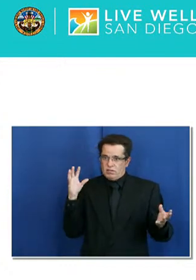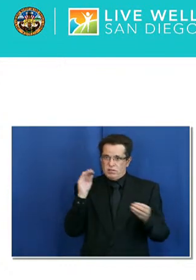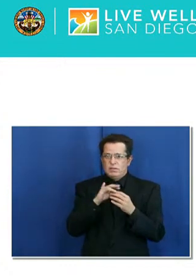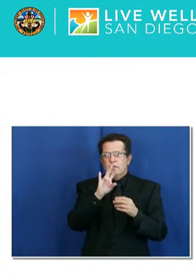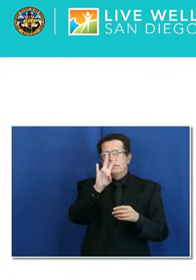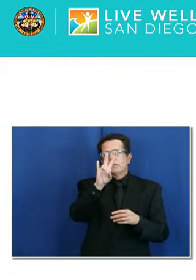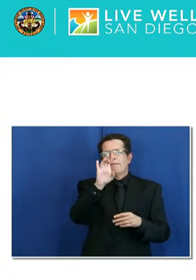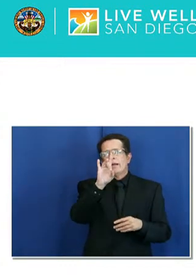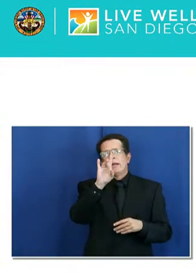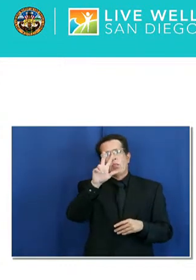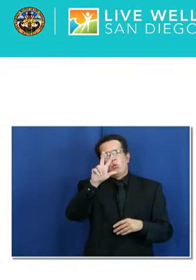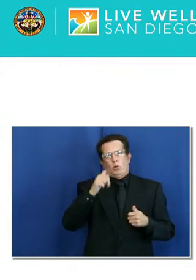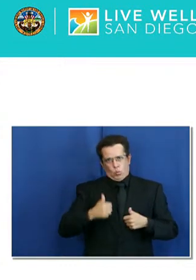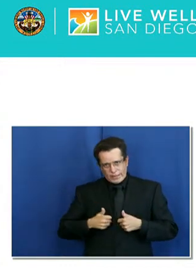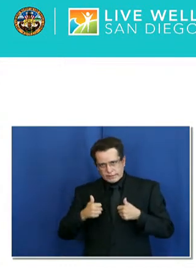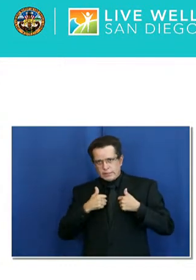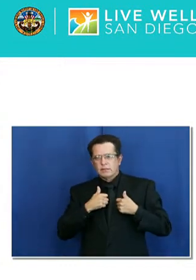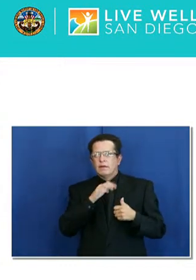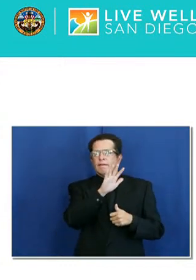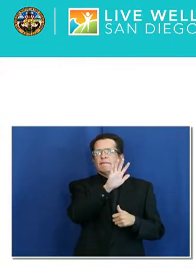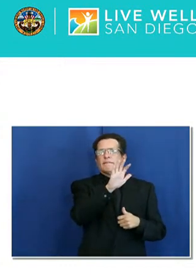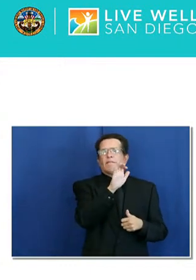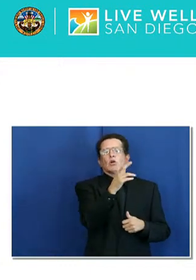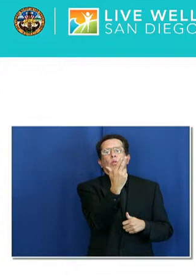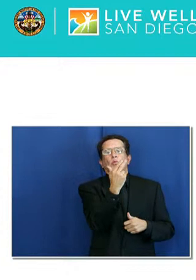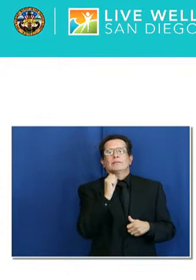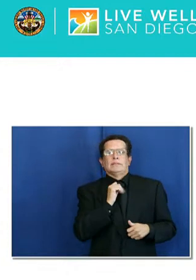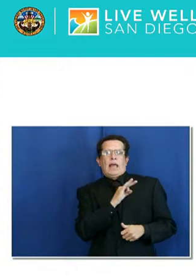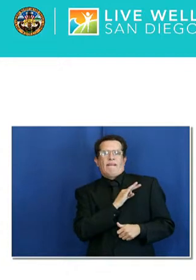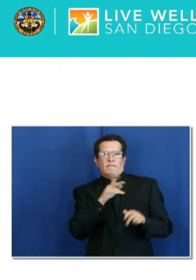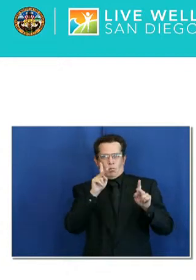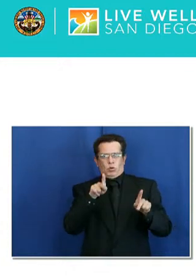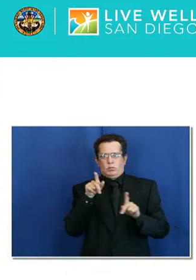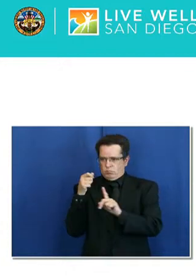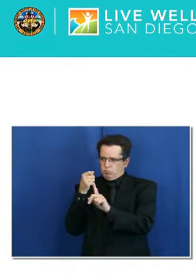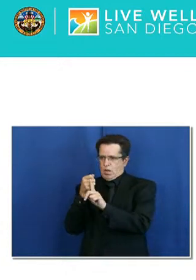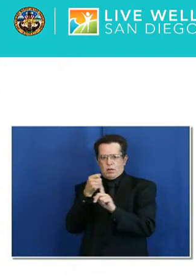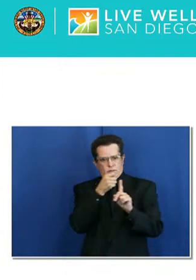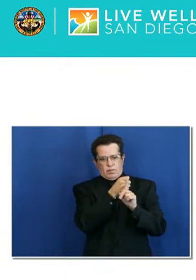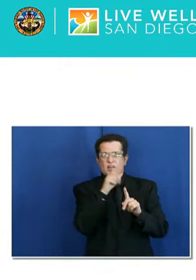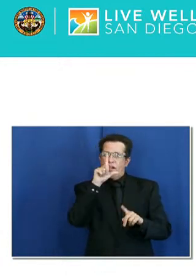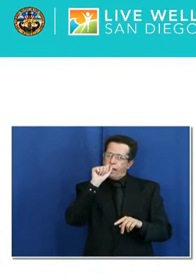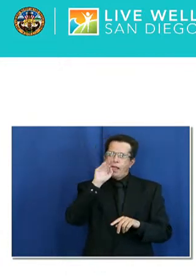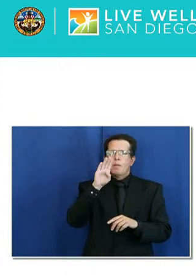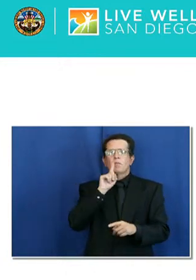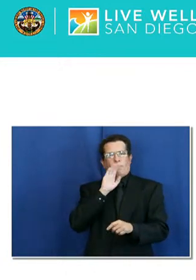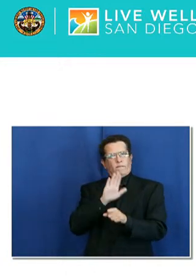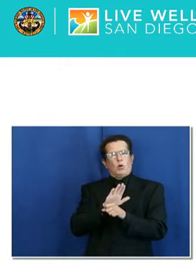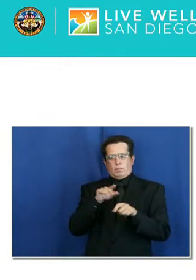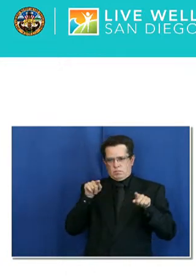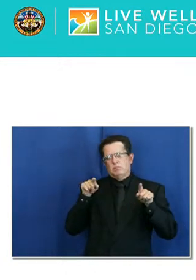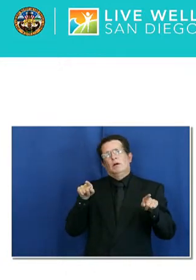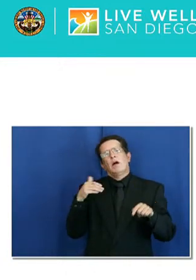783 residents and 513 staff members with laboratory confirmed